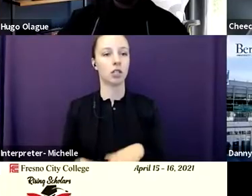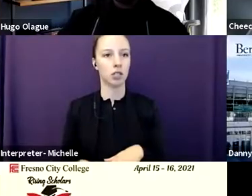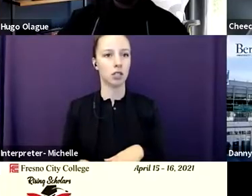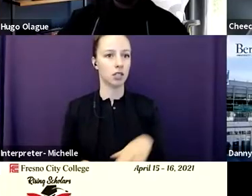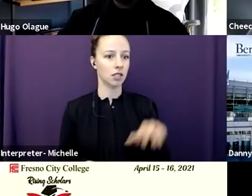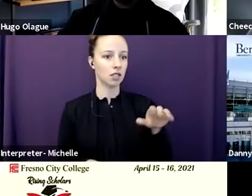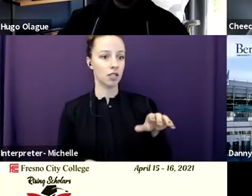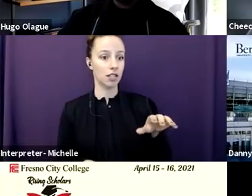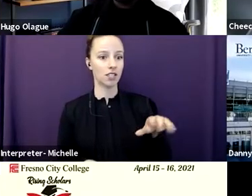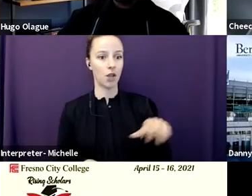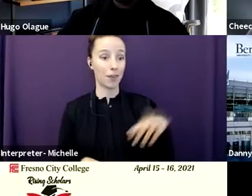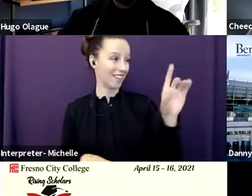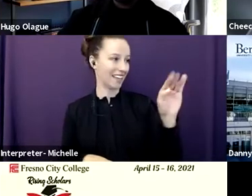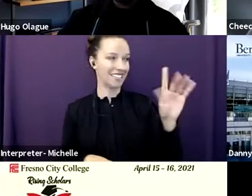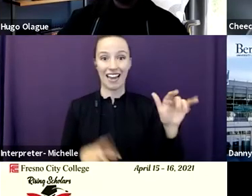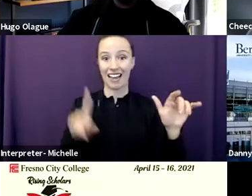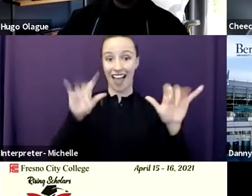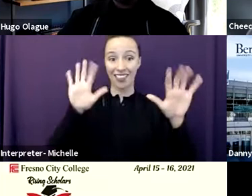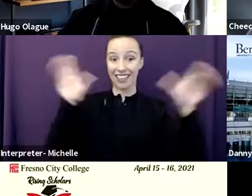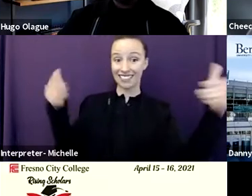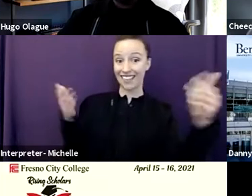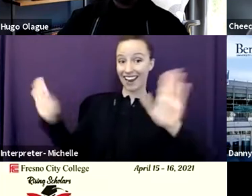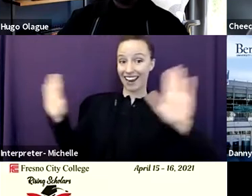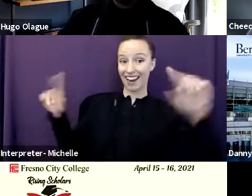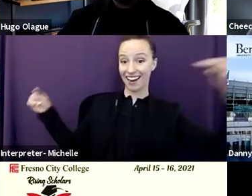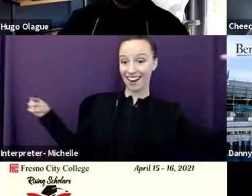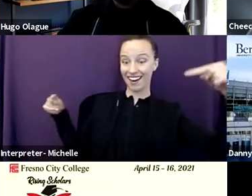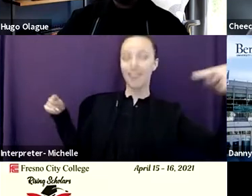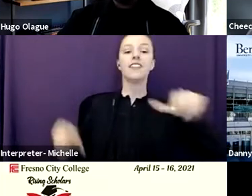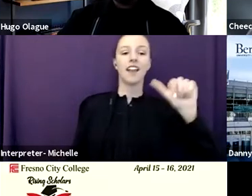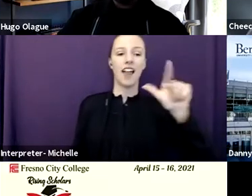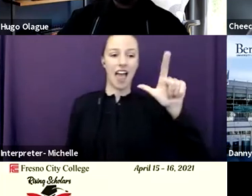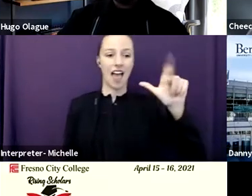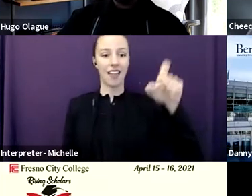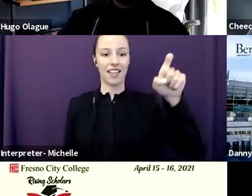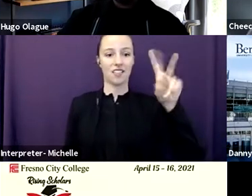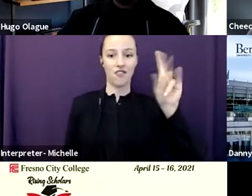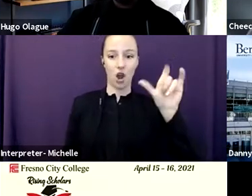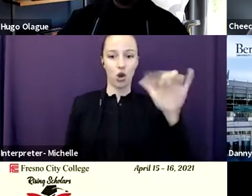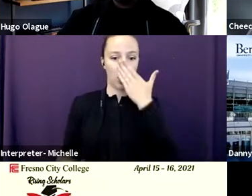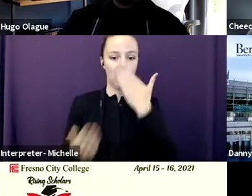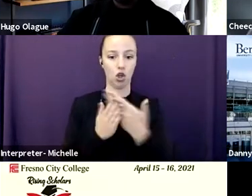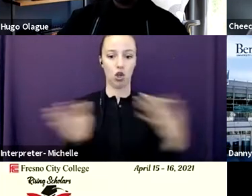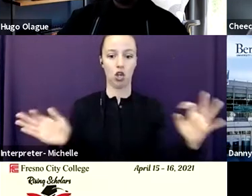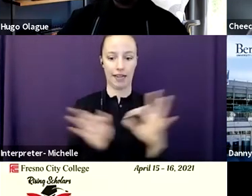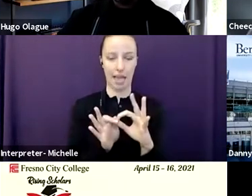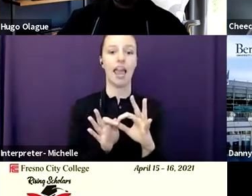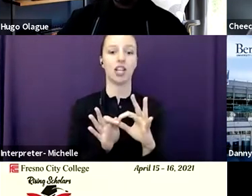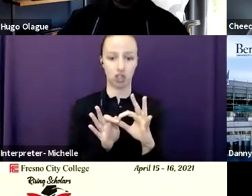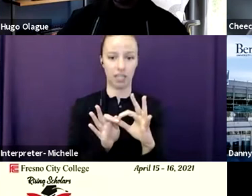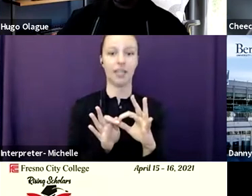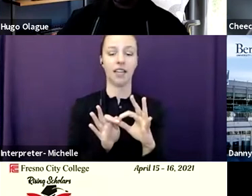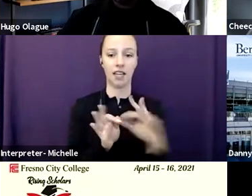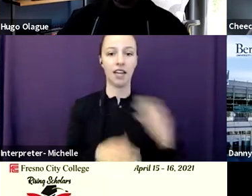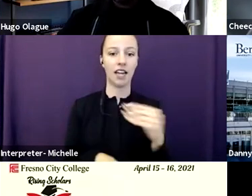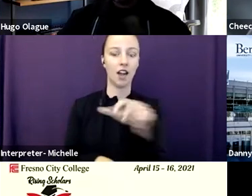meet Danny, meet Alex. That right there. Alex Vanda would probably be a good connection, right? And then